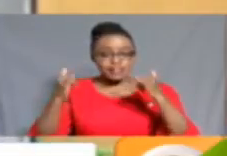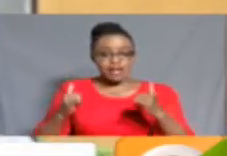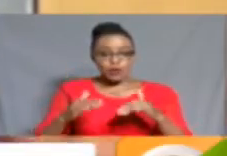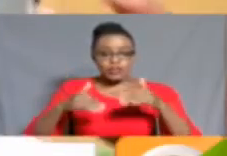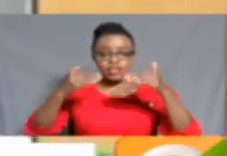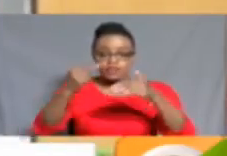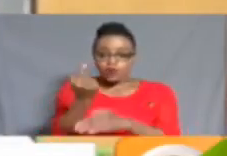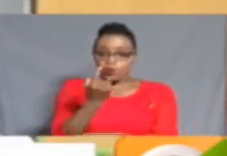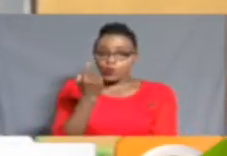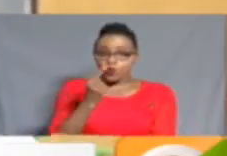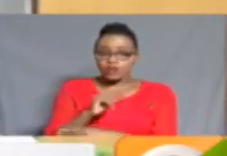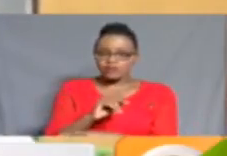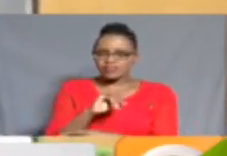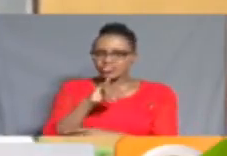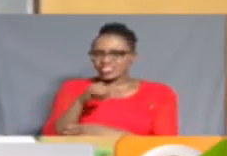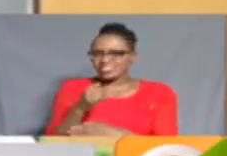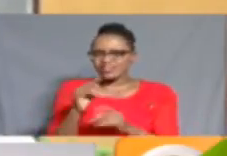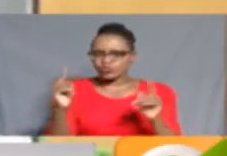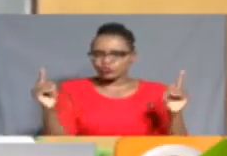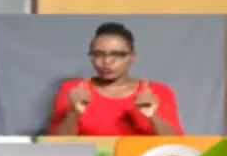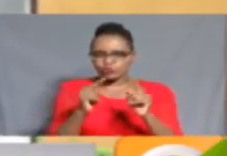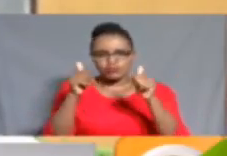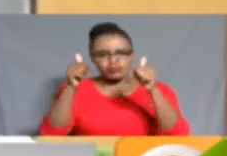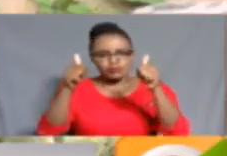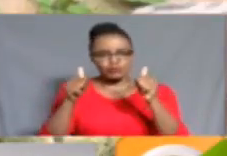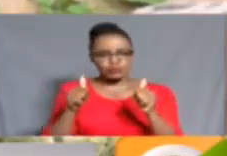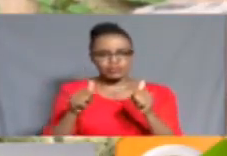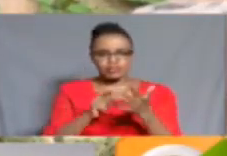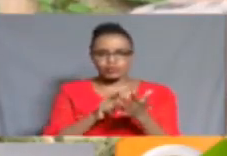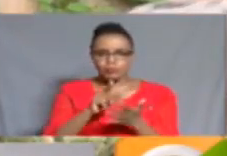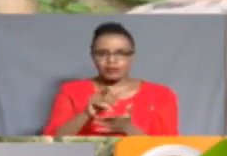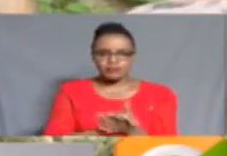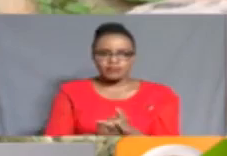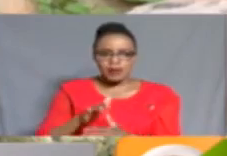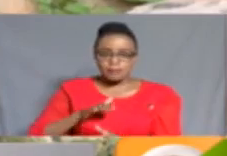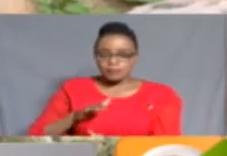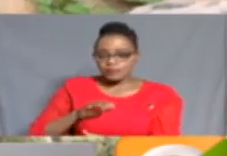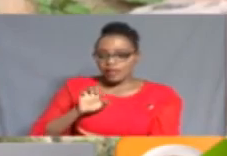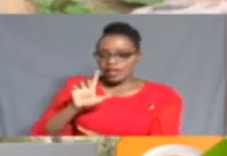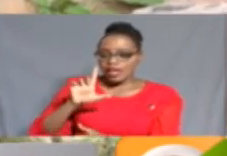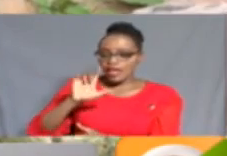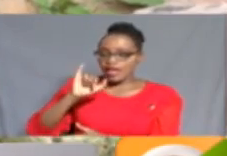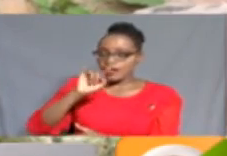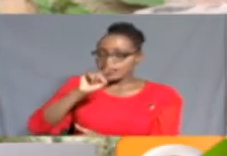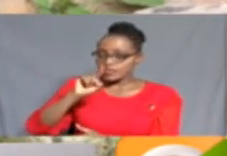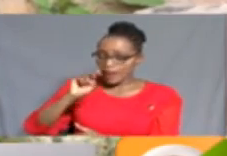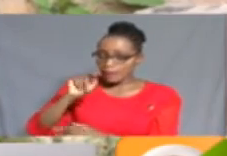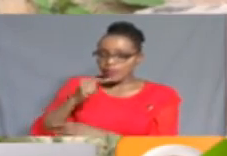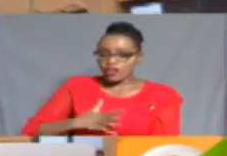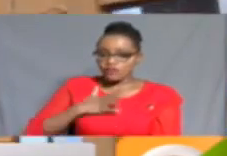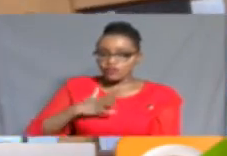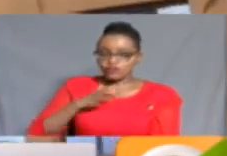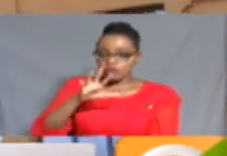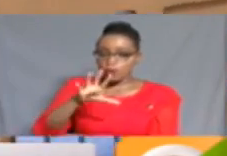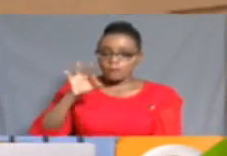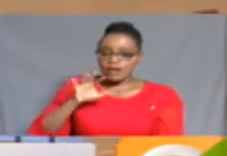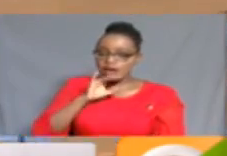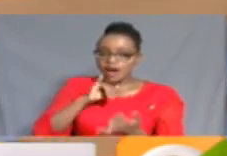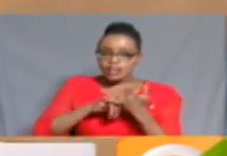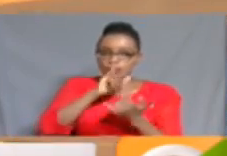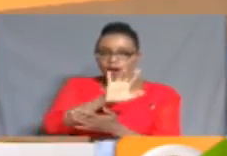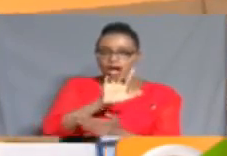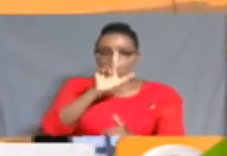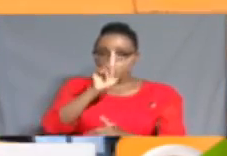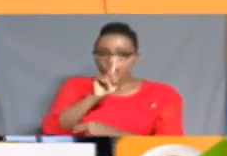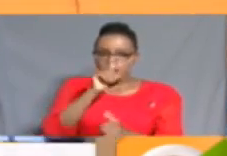tumepewa tu. Just a very short notice to clear. For Mama Elizabeth Titus Mudoka, her visit here to pick her husband was one